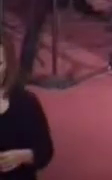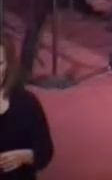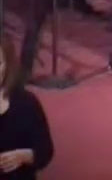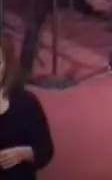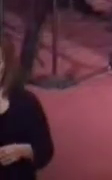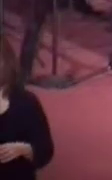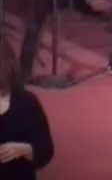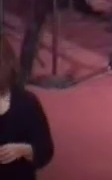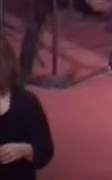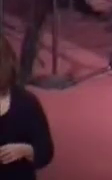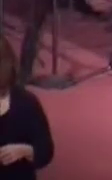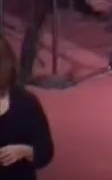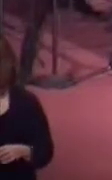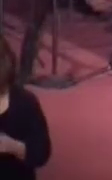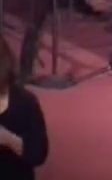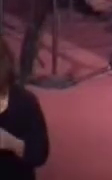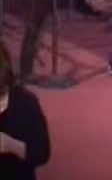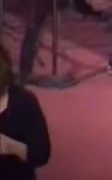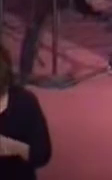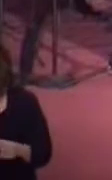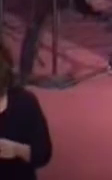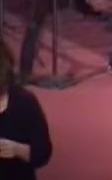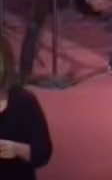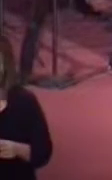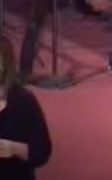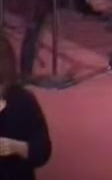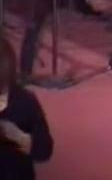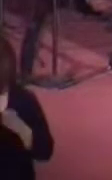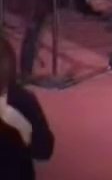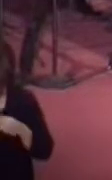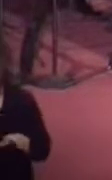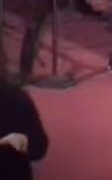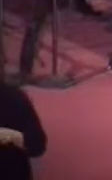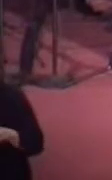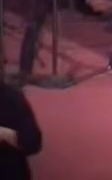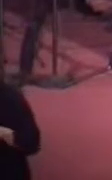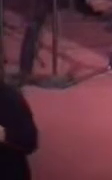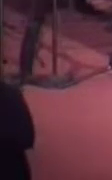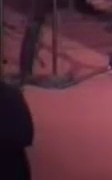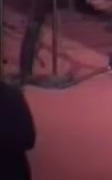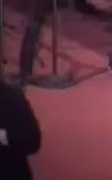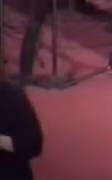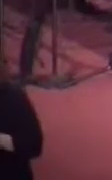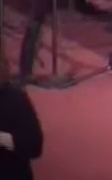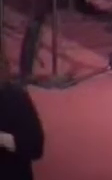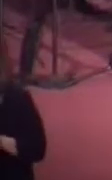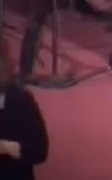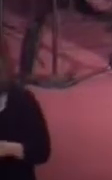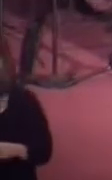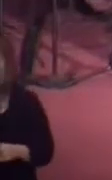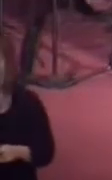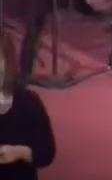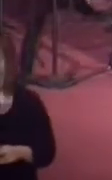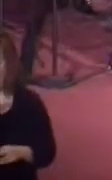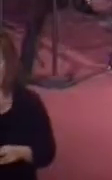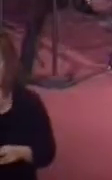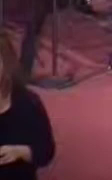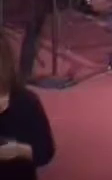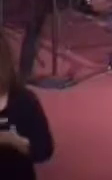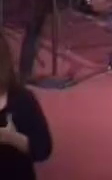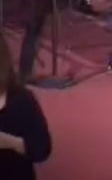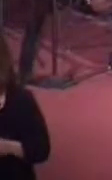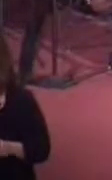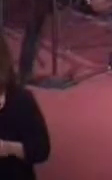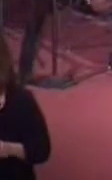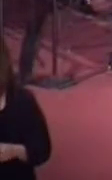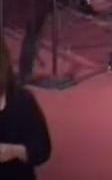say, no, that's not of God, I reject it, I don't accept it, I'm leaving it, that's called the blasphemy of the Holy Spirit. It's one of the only unforgivable sins found